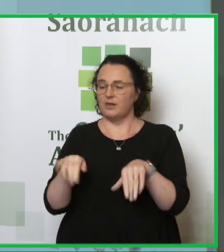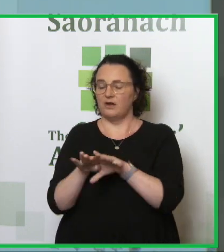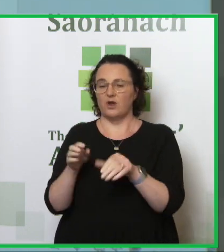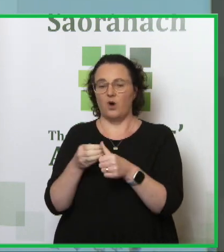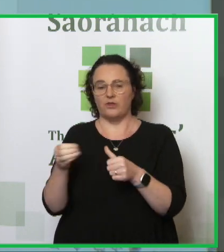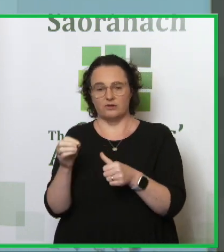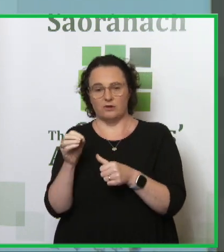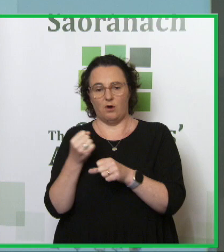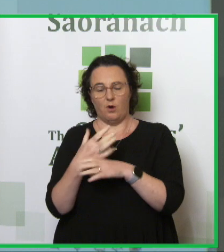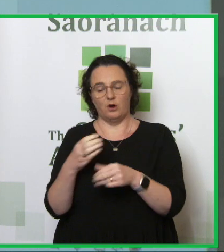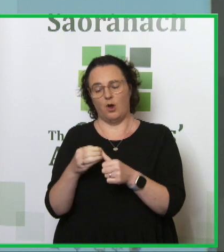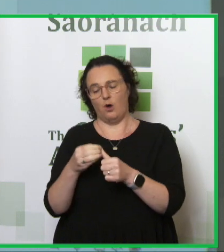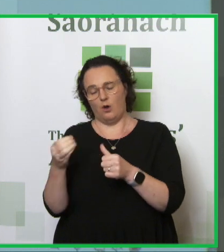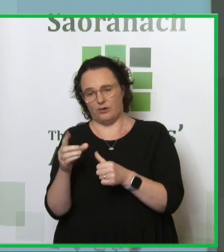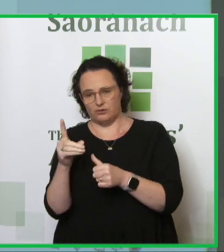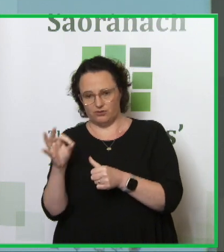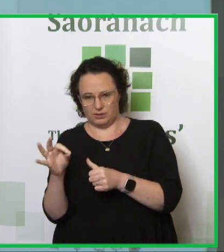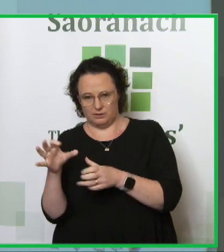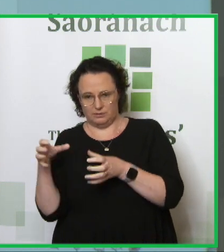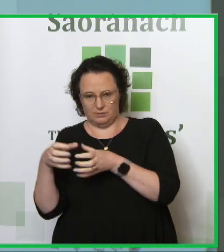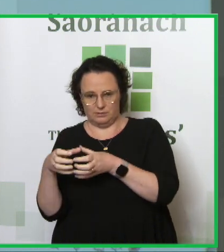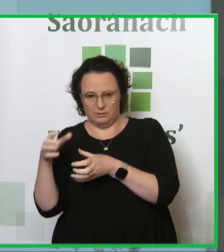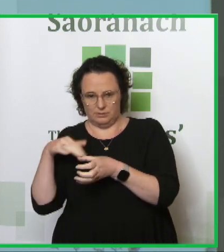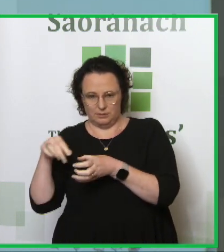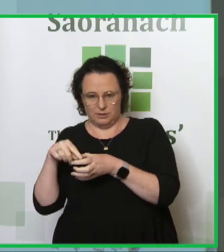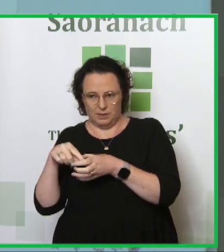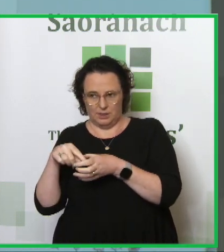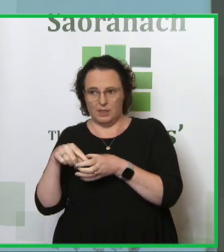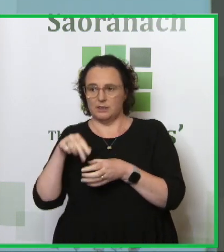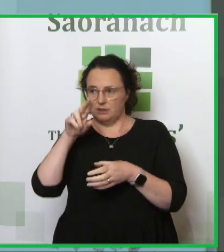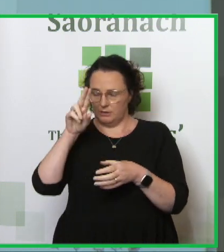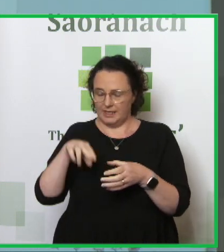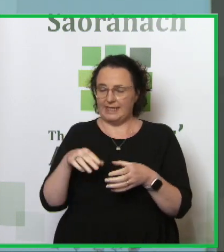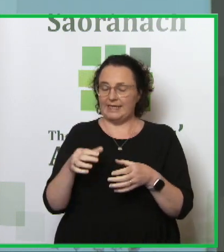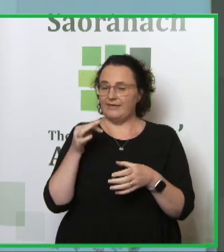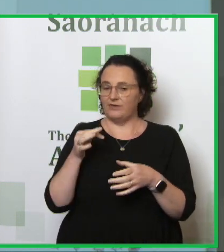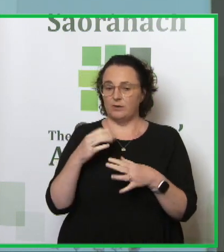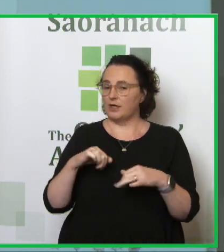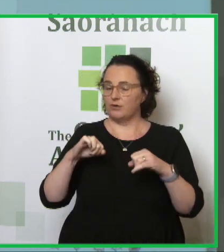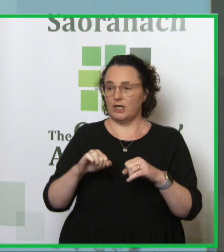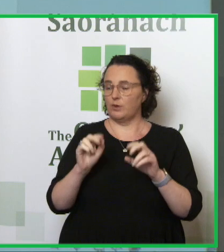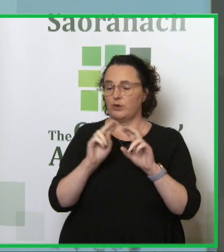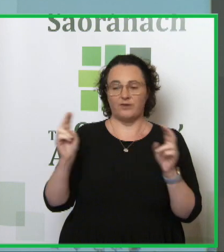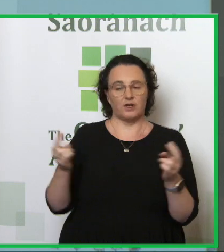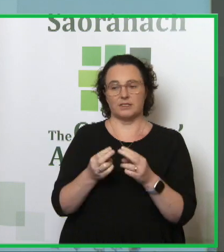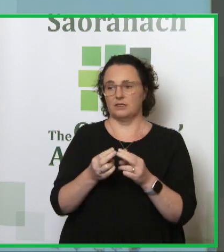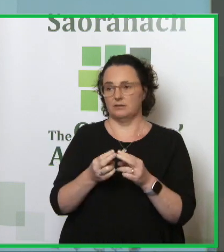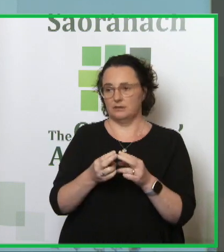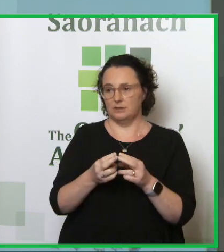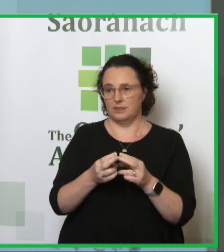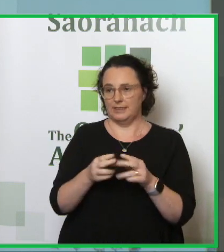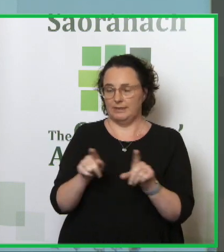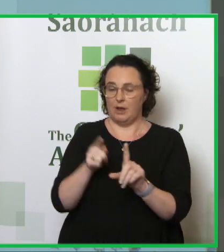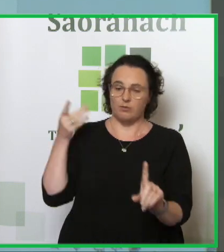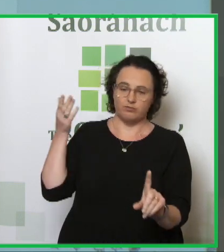And again, you can distinguish, if you've agreed with a universal approach to all drugs, you can put the